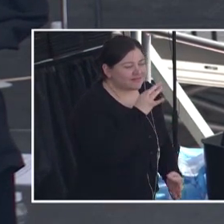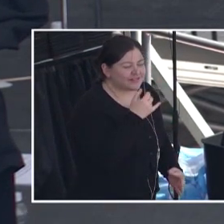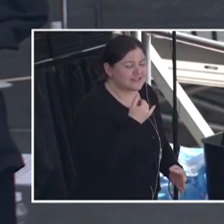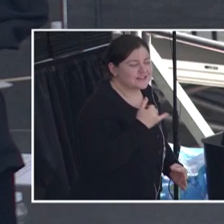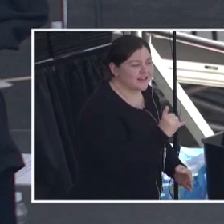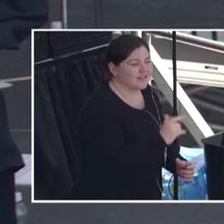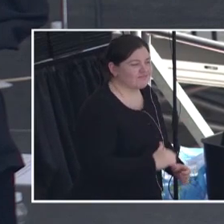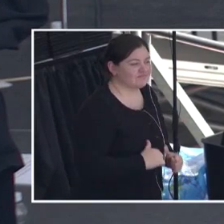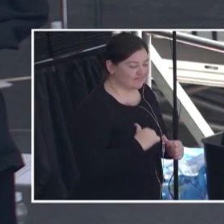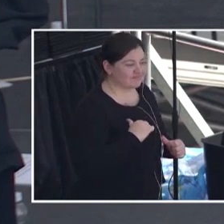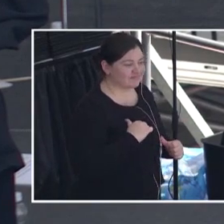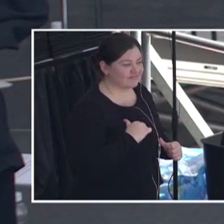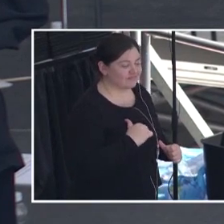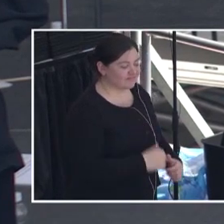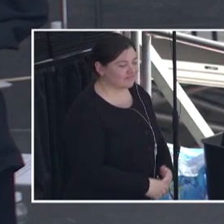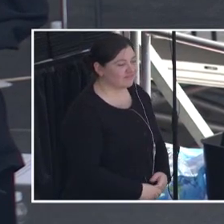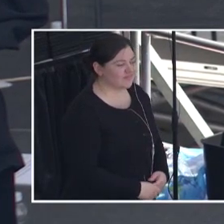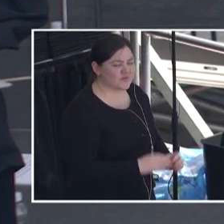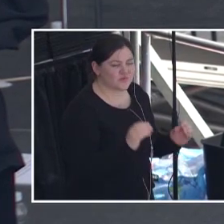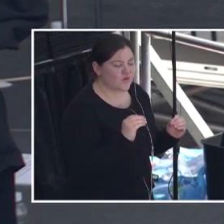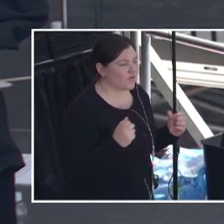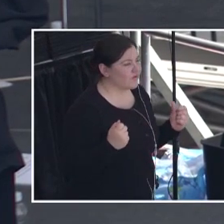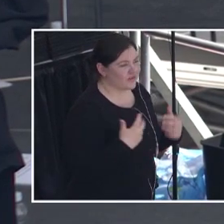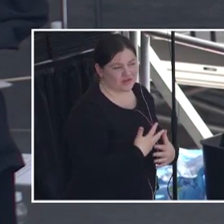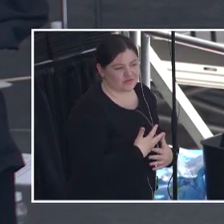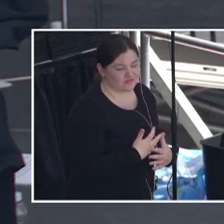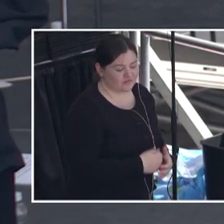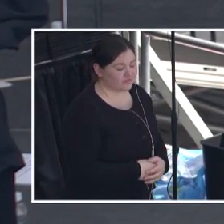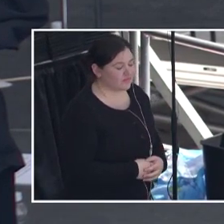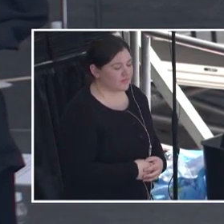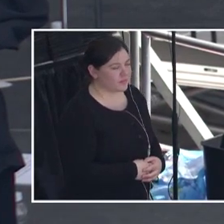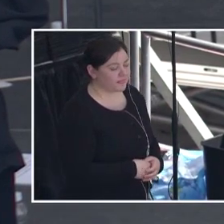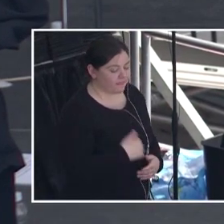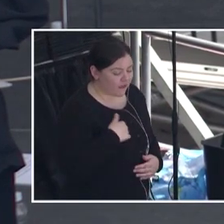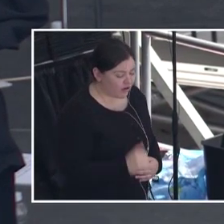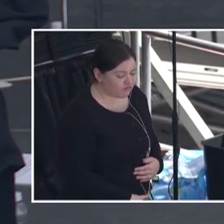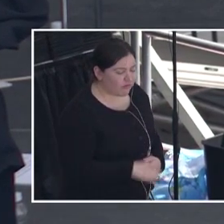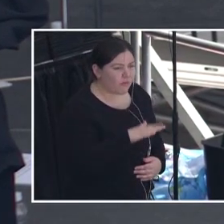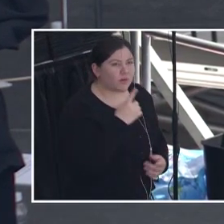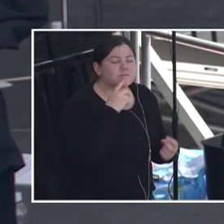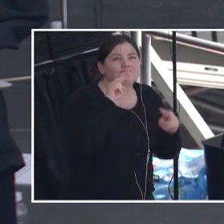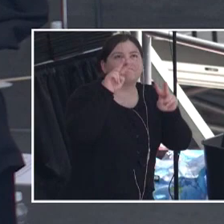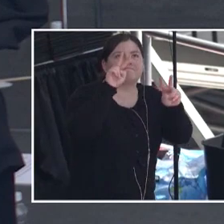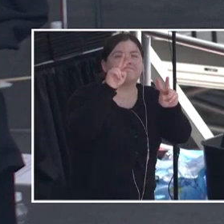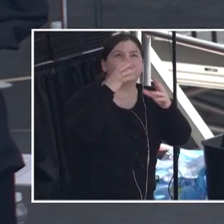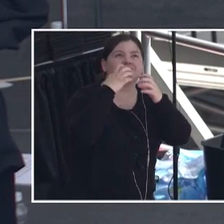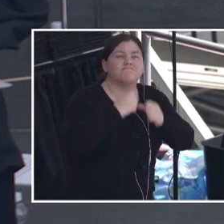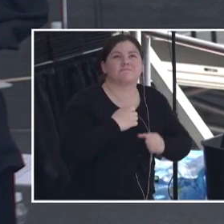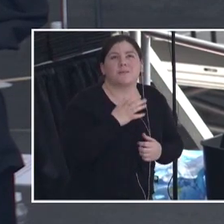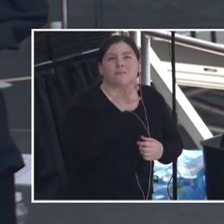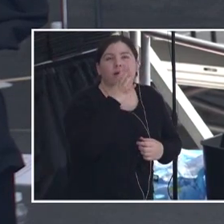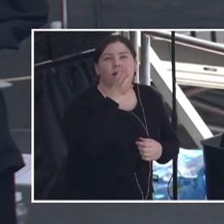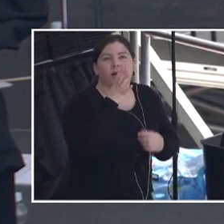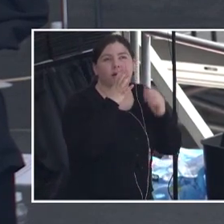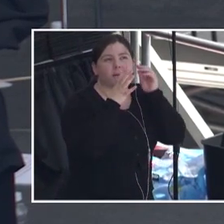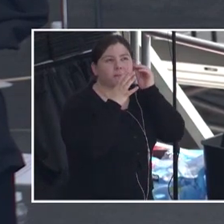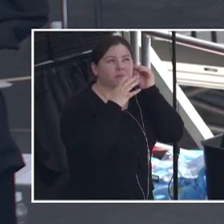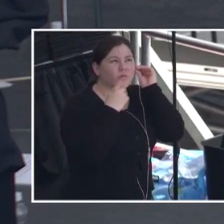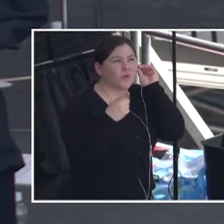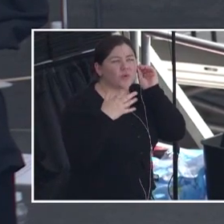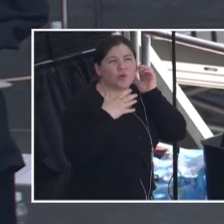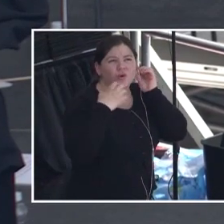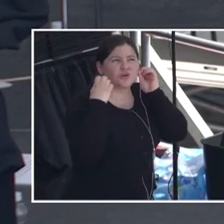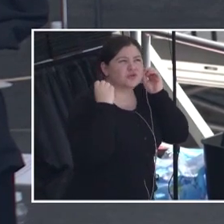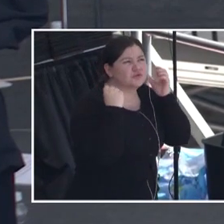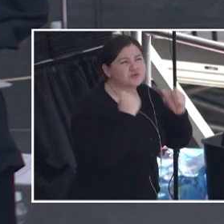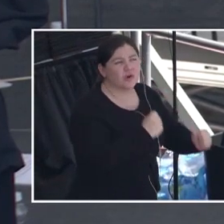fearless. Growing up, I always looked up to my mom. She was so strong-willed